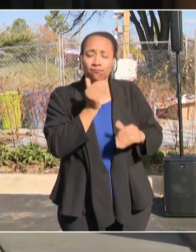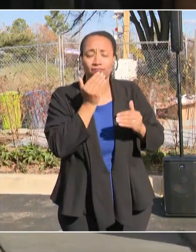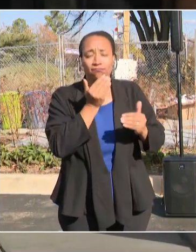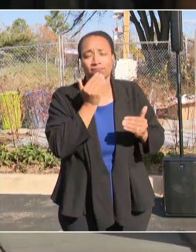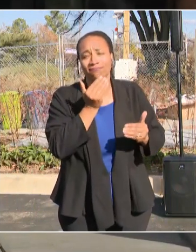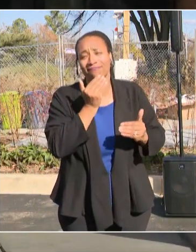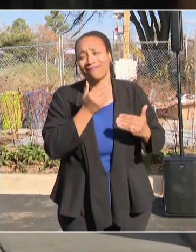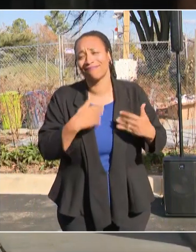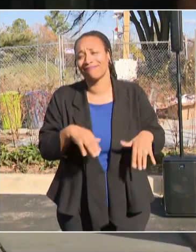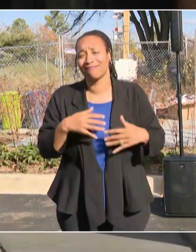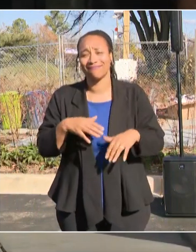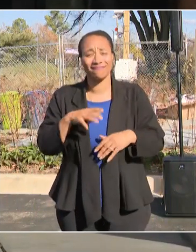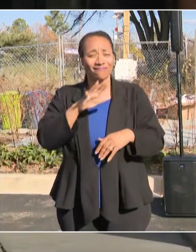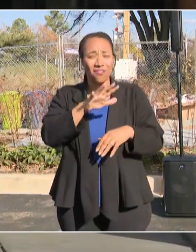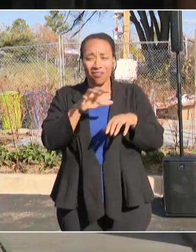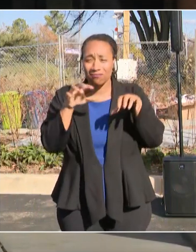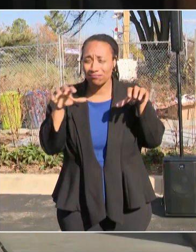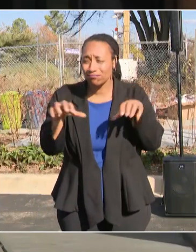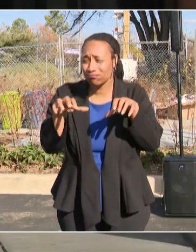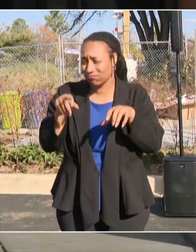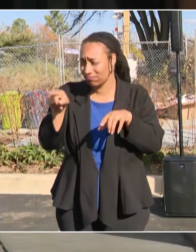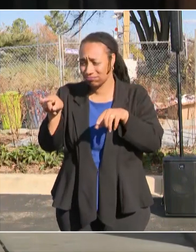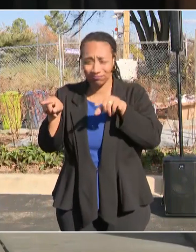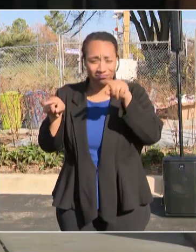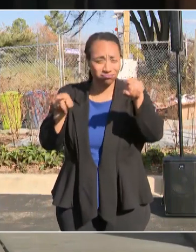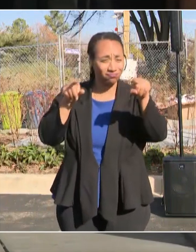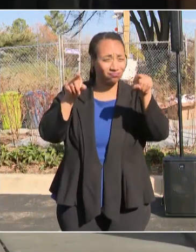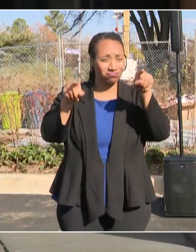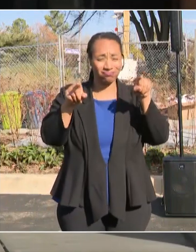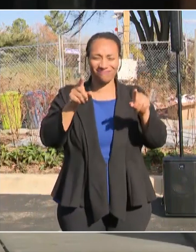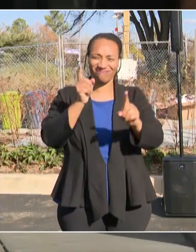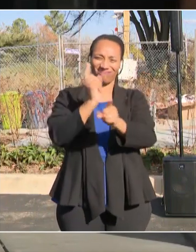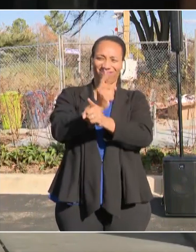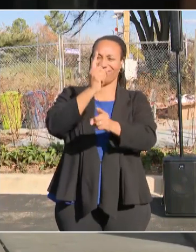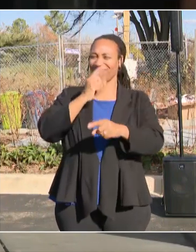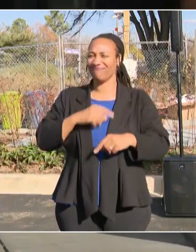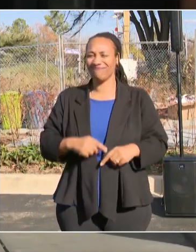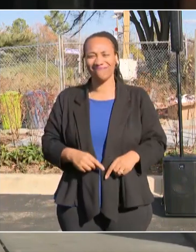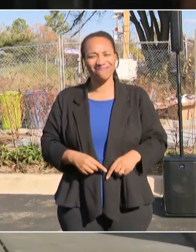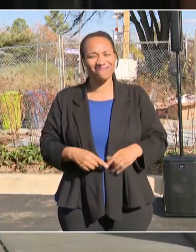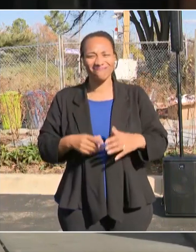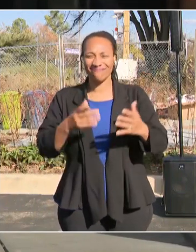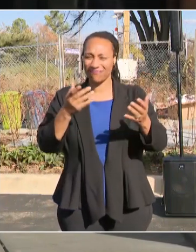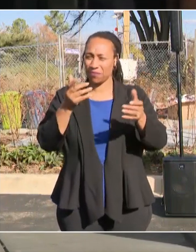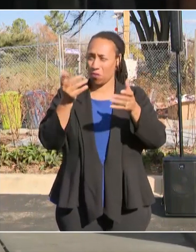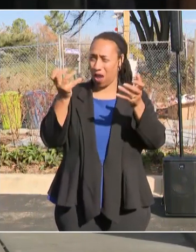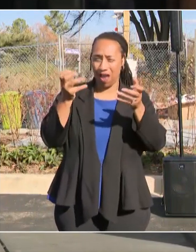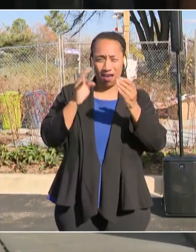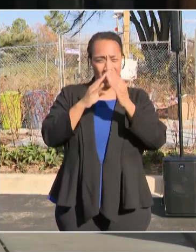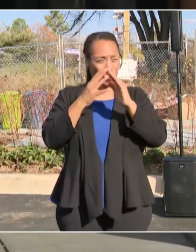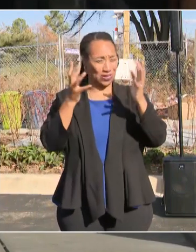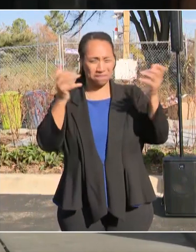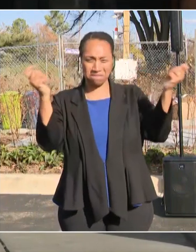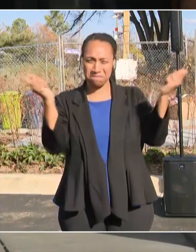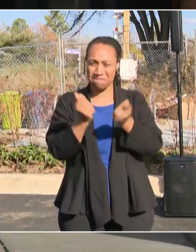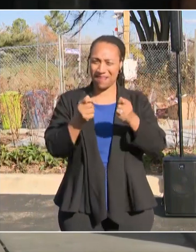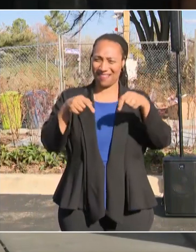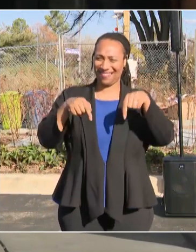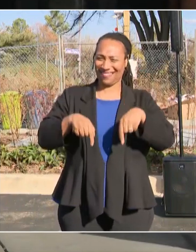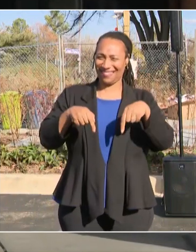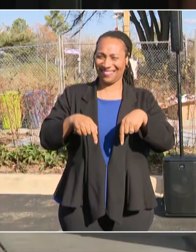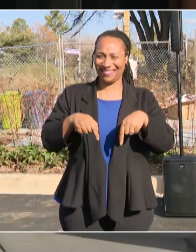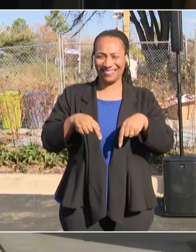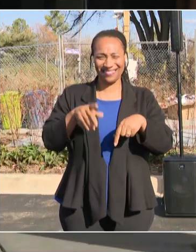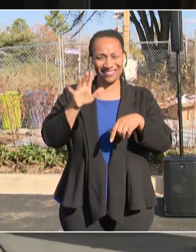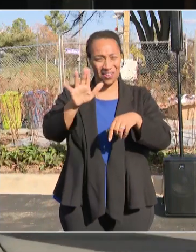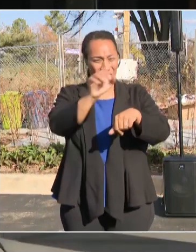That's what it's all about, right? It's always good to bring residents back to their community. And I tell people that all the time, wherever I've worked, is that this is their community too. And